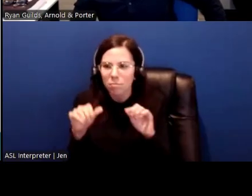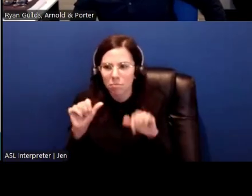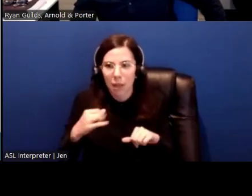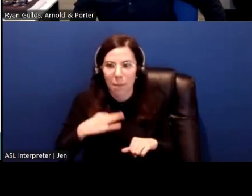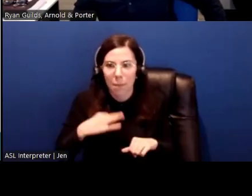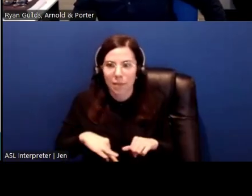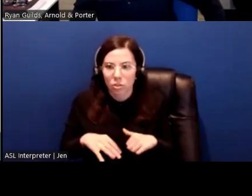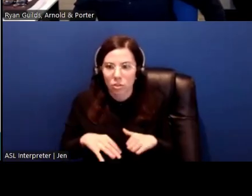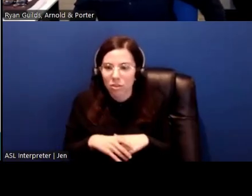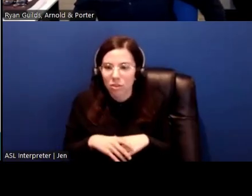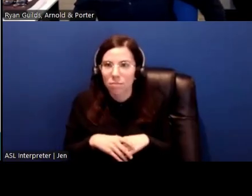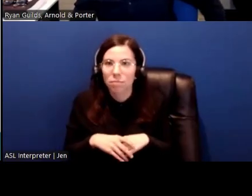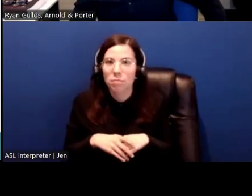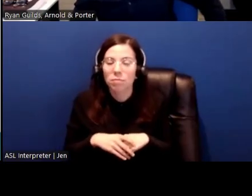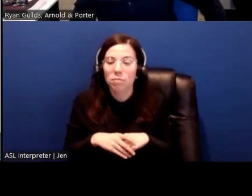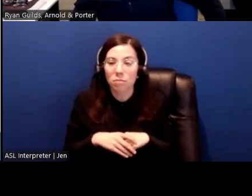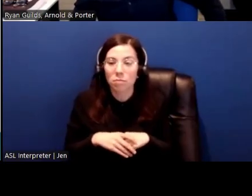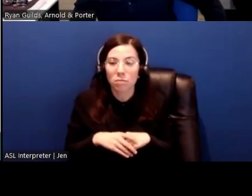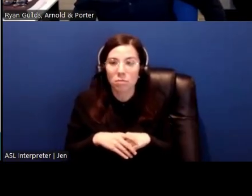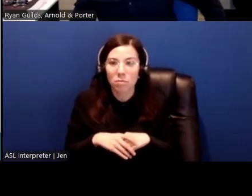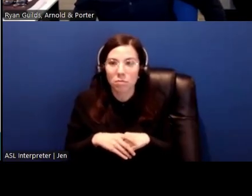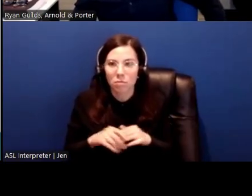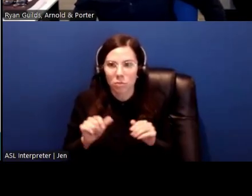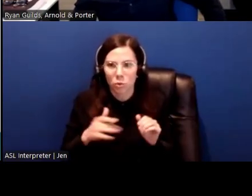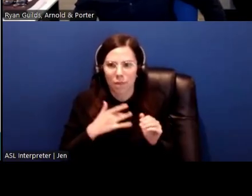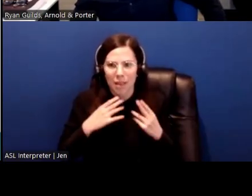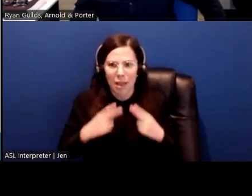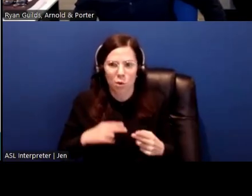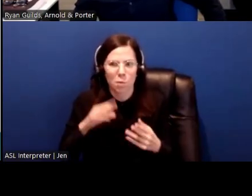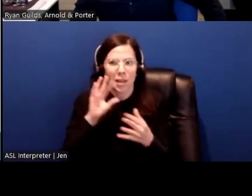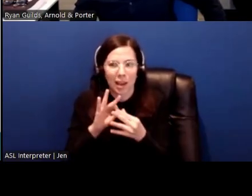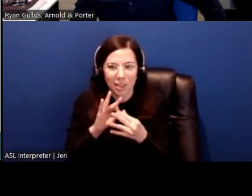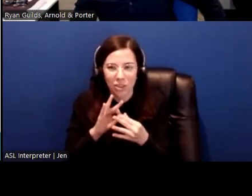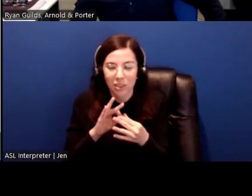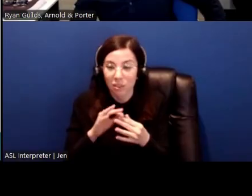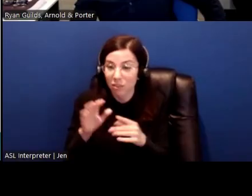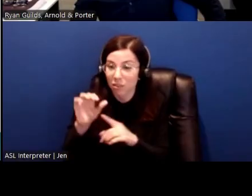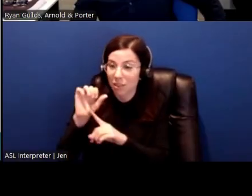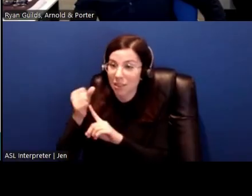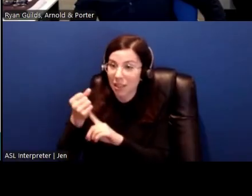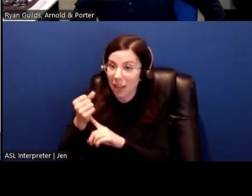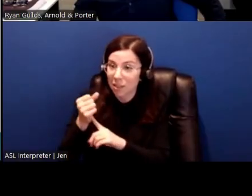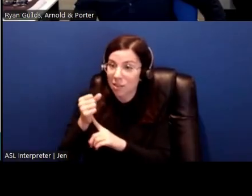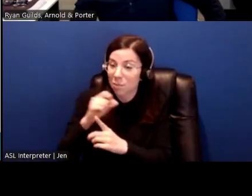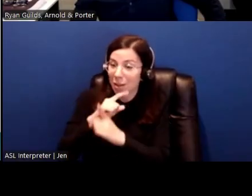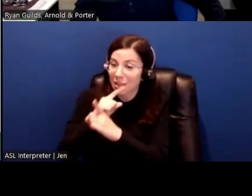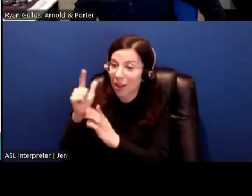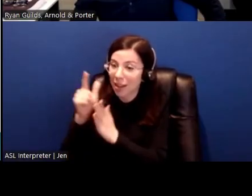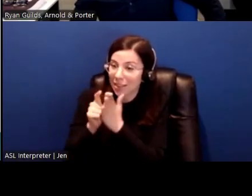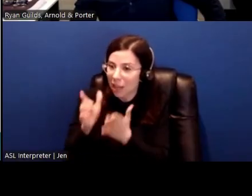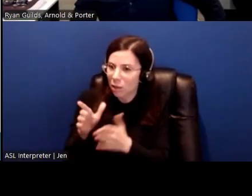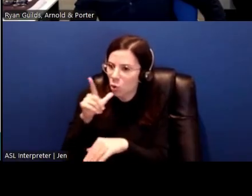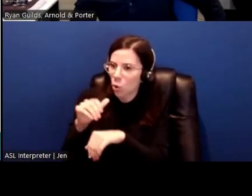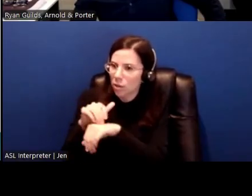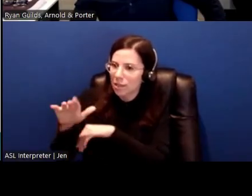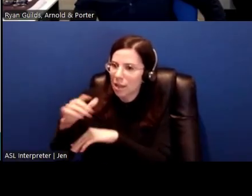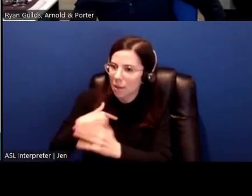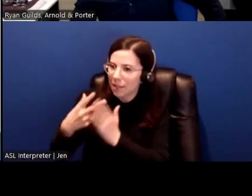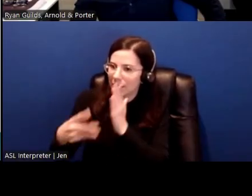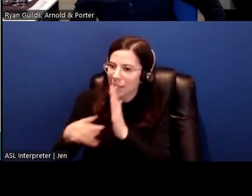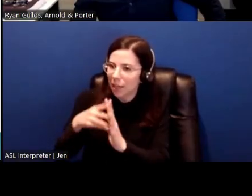advantages. You can make that human connection. I've had cases where it's actually been the defense counsel who has sent me a scheduling